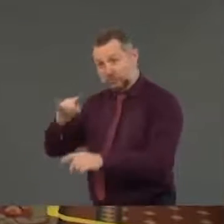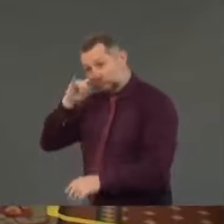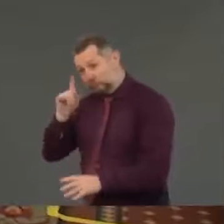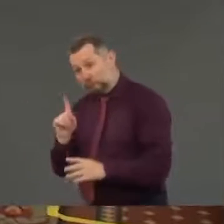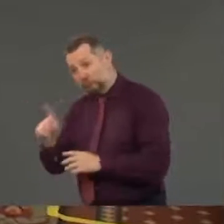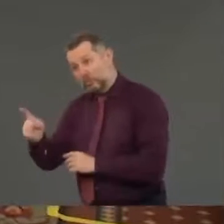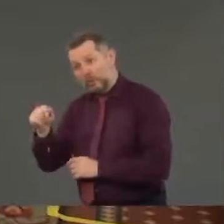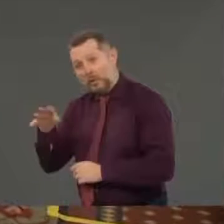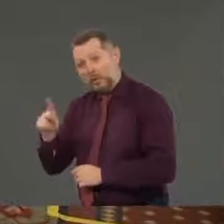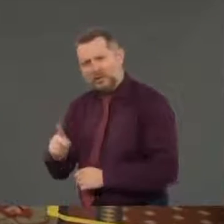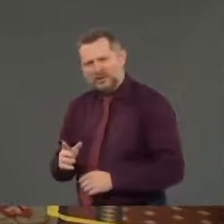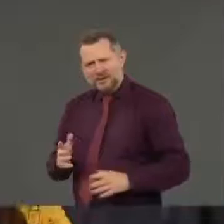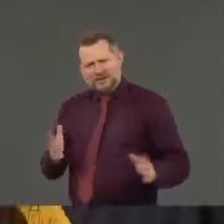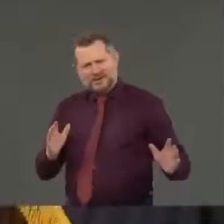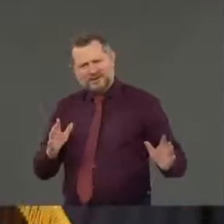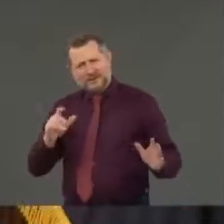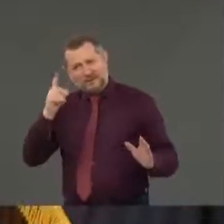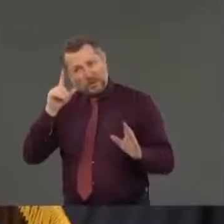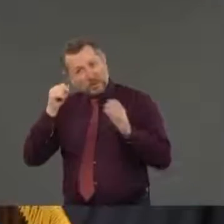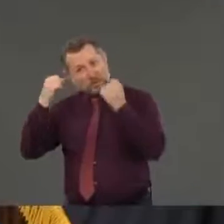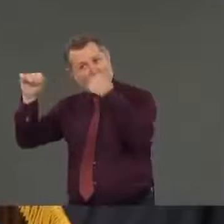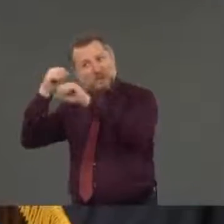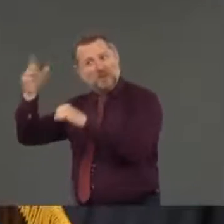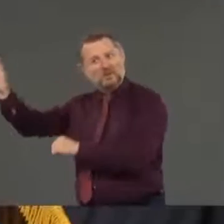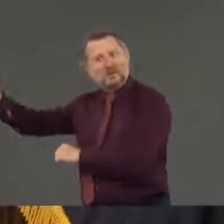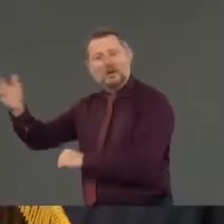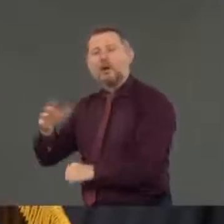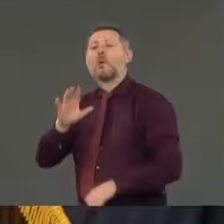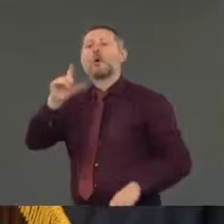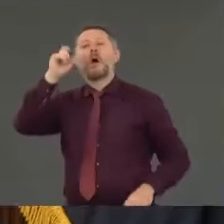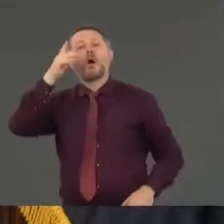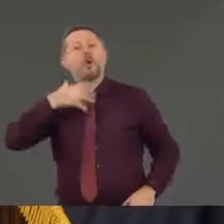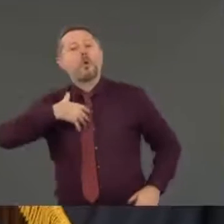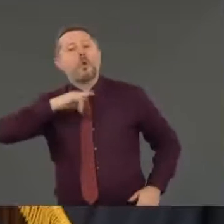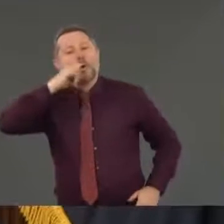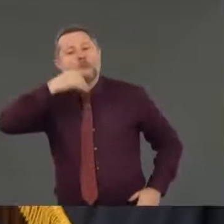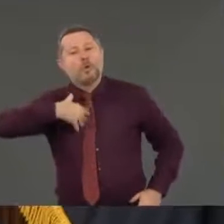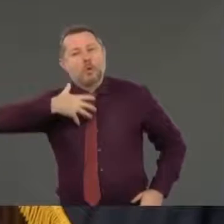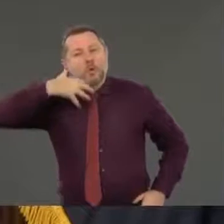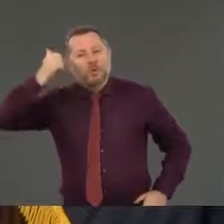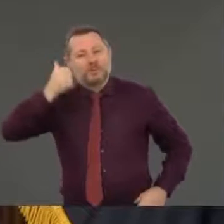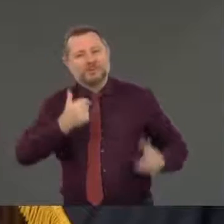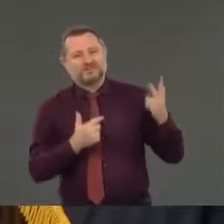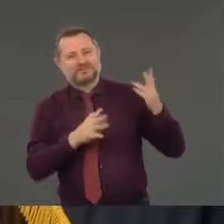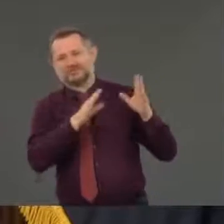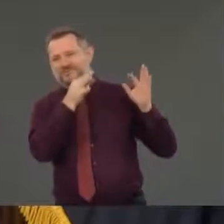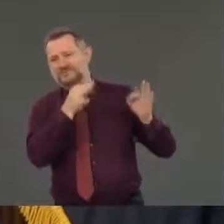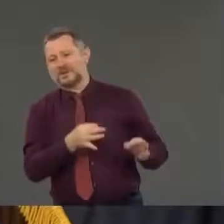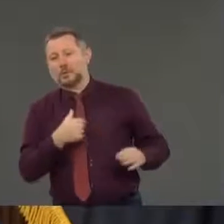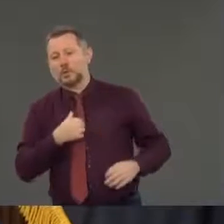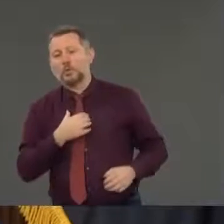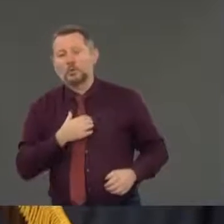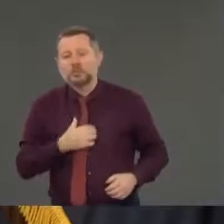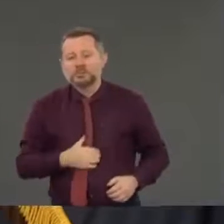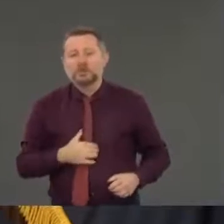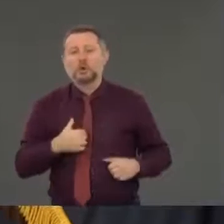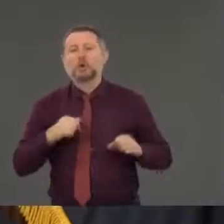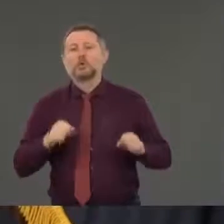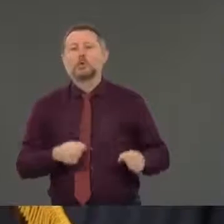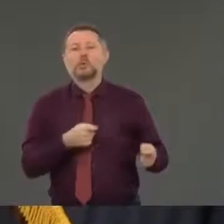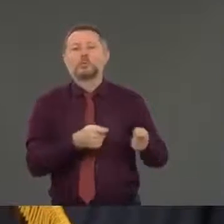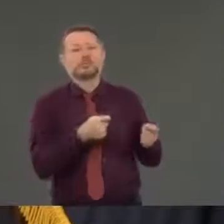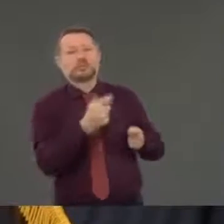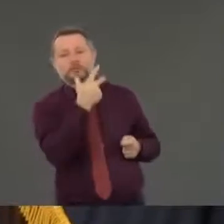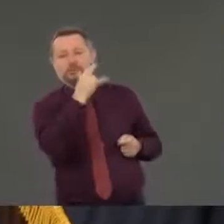my out to kids, a protest? my kids are older. They do what they want to do. I wish I had that kind of control over